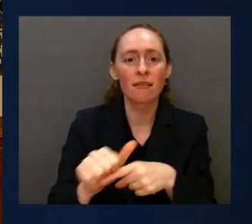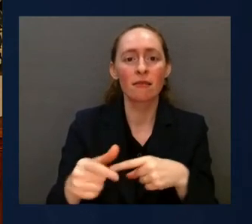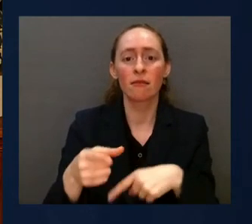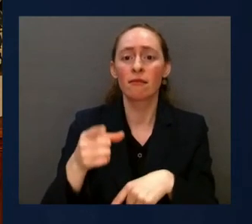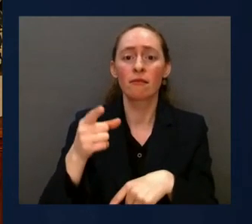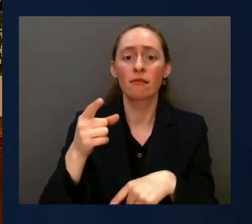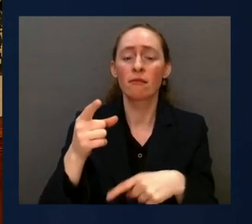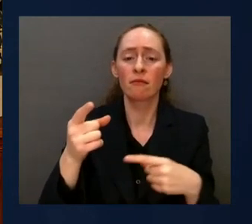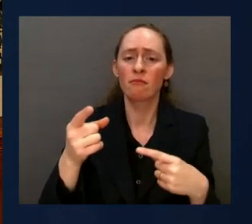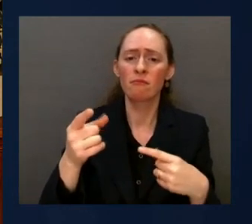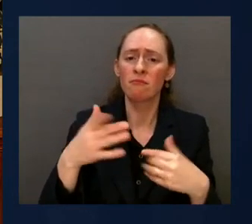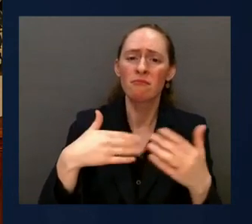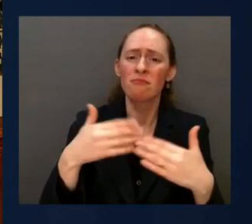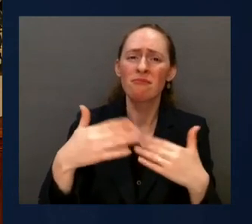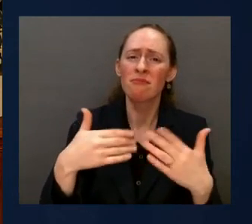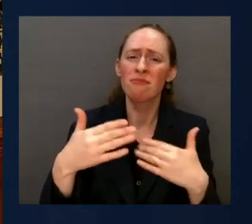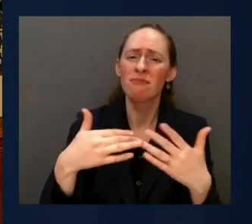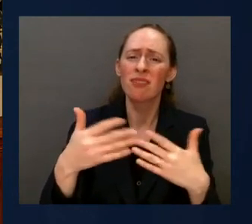who served the country.